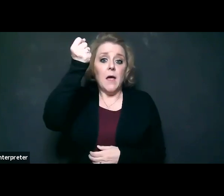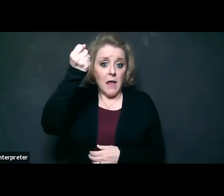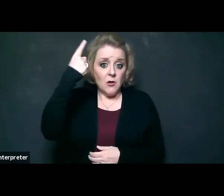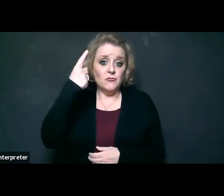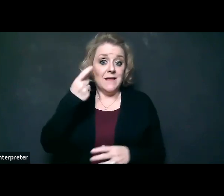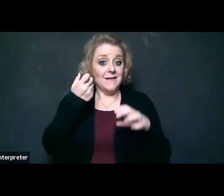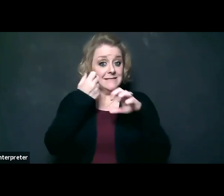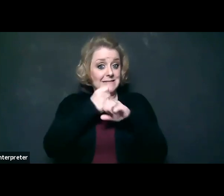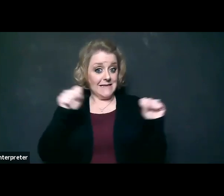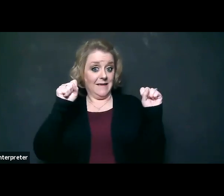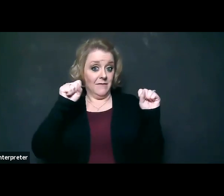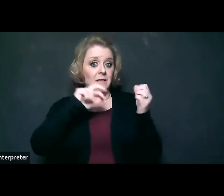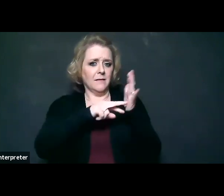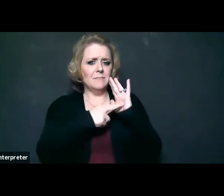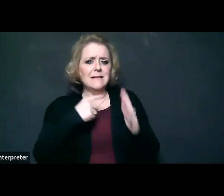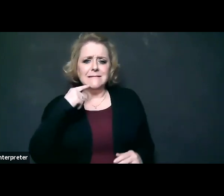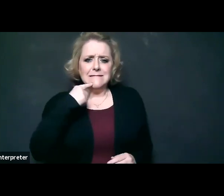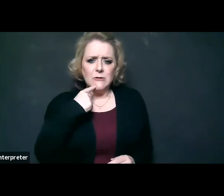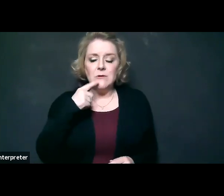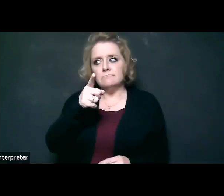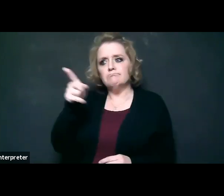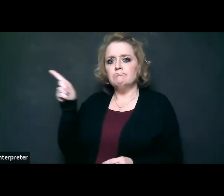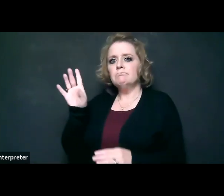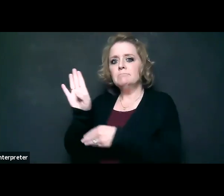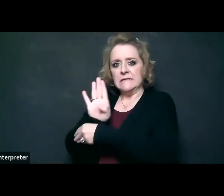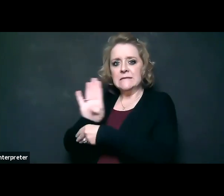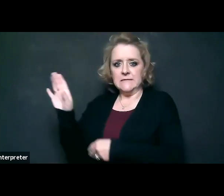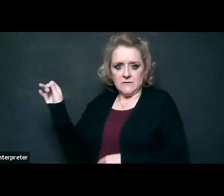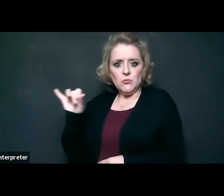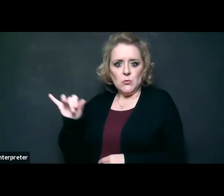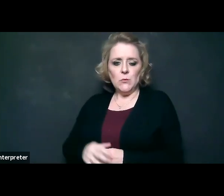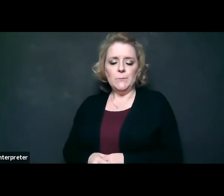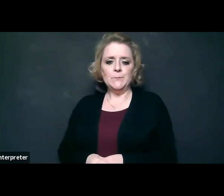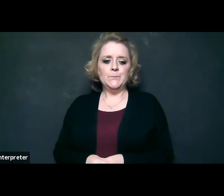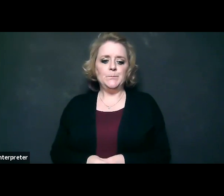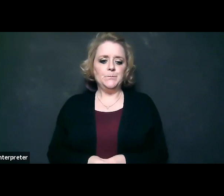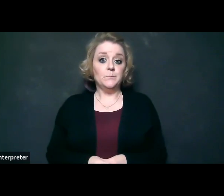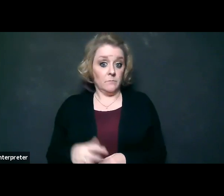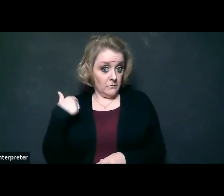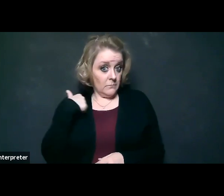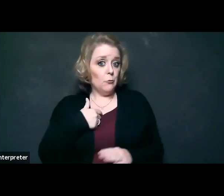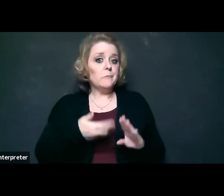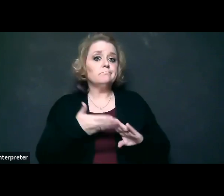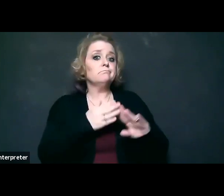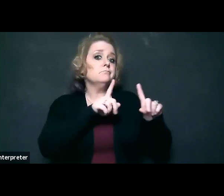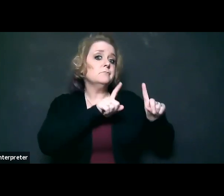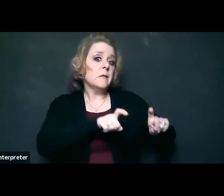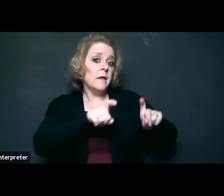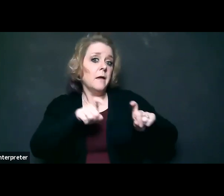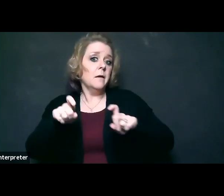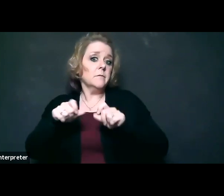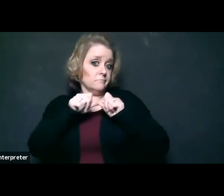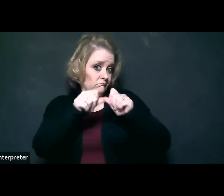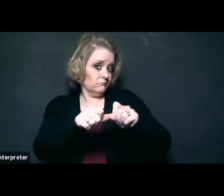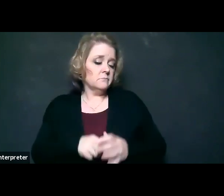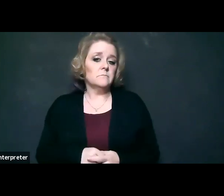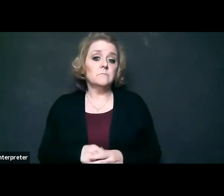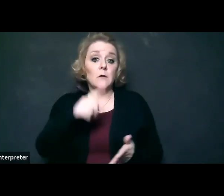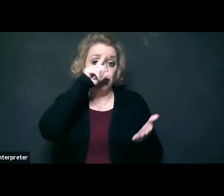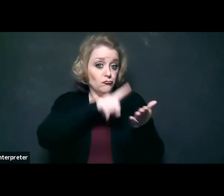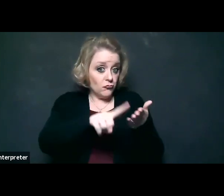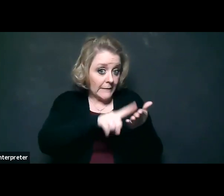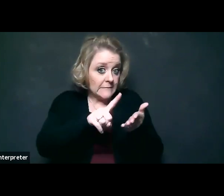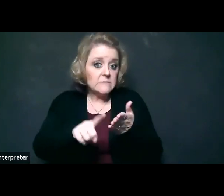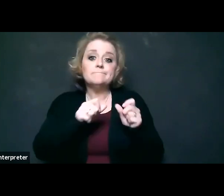our business owners. We're going to continue to test. We're going to continue to trace, and we're going to continue to tweak